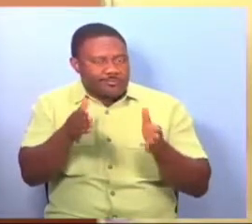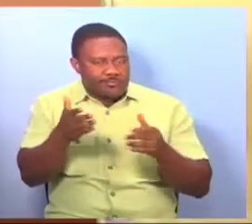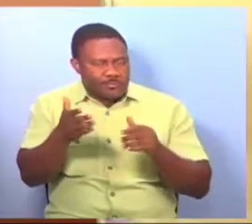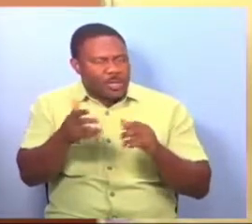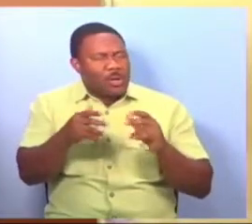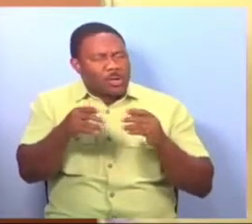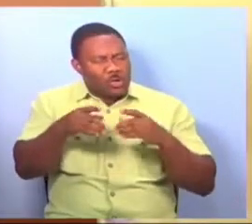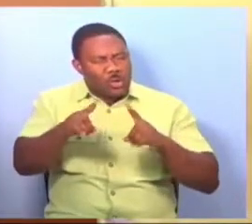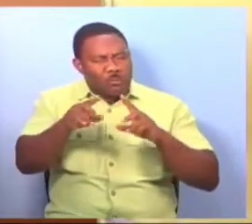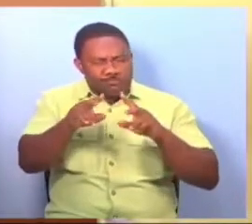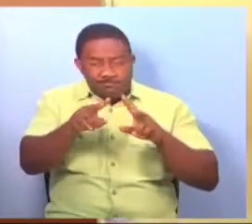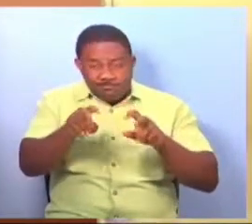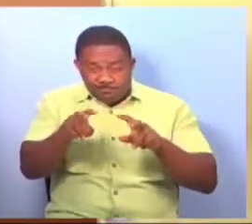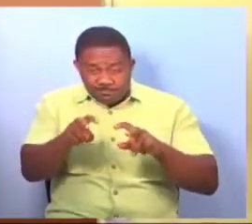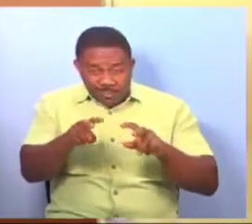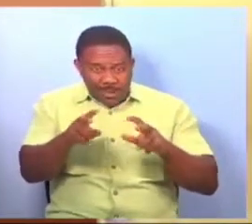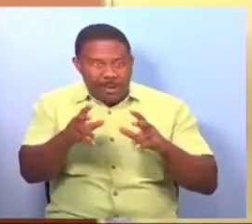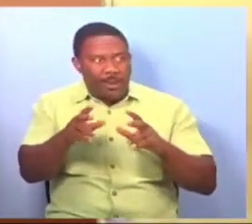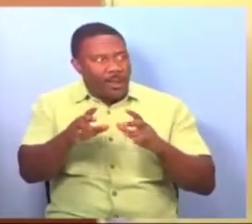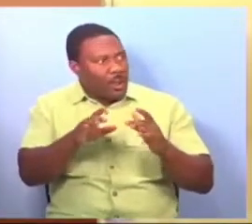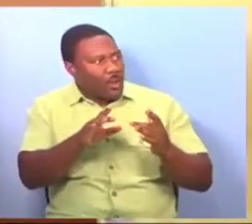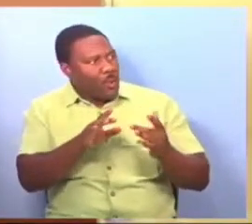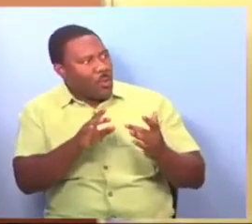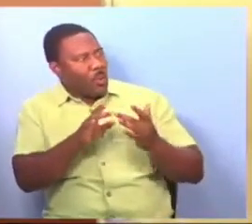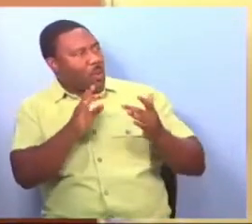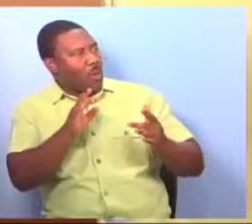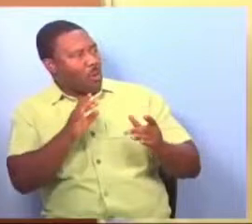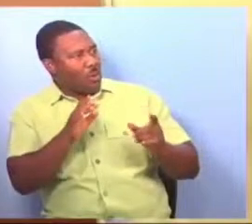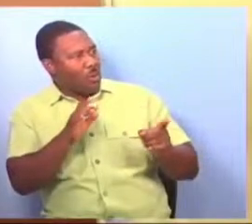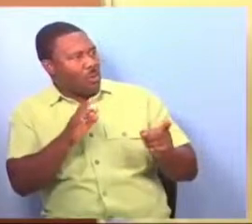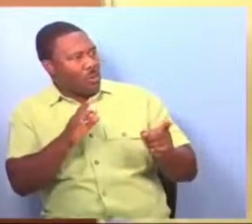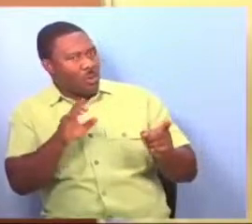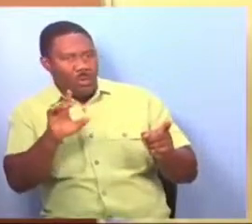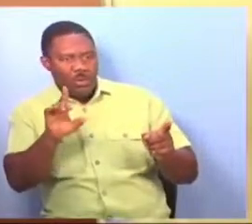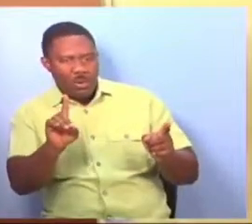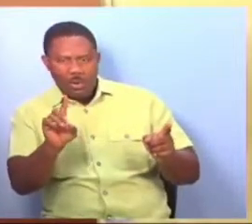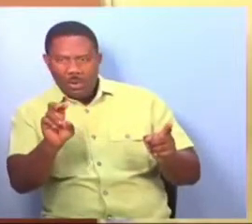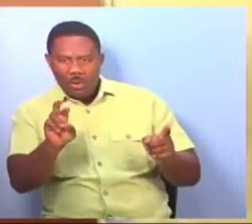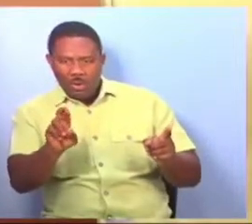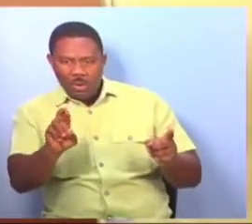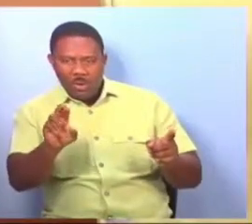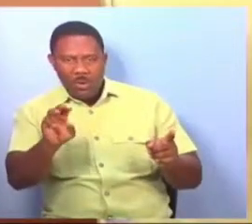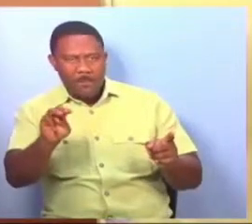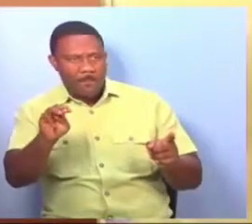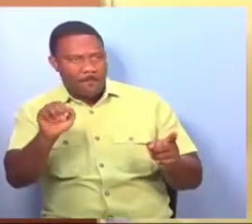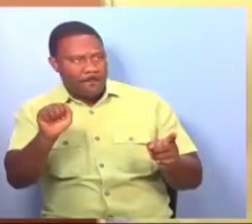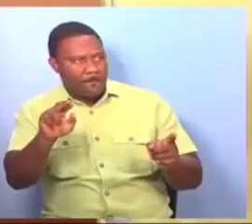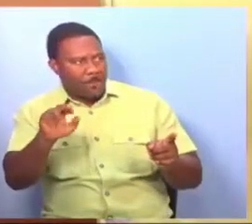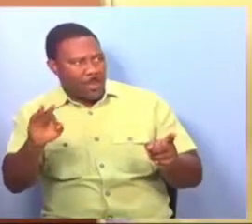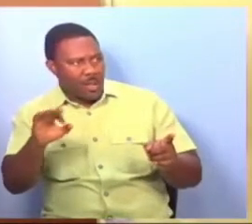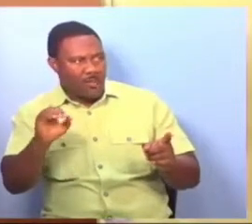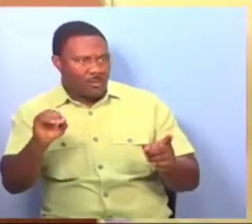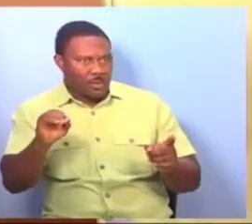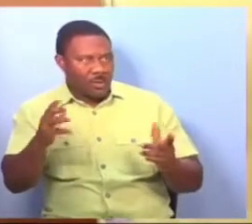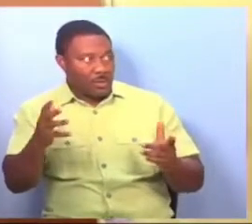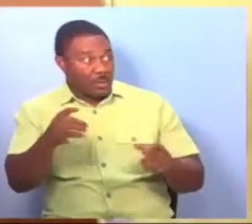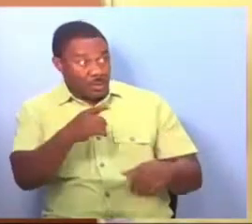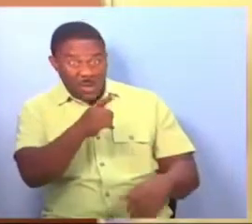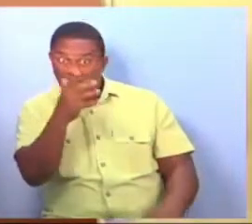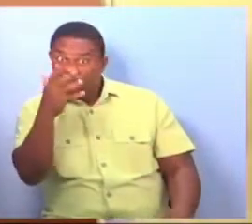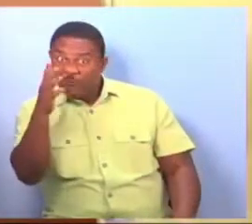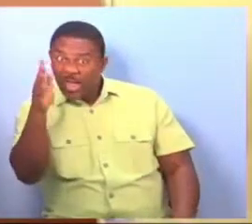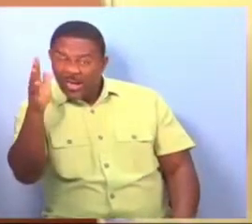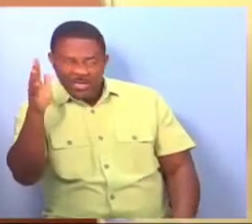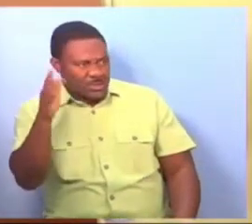researching, that was when I came across the name Dr. Emmanuel Marfo. He had already